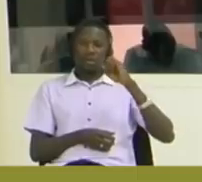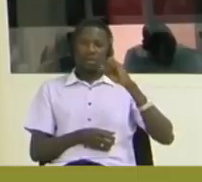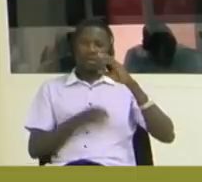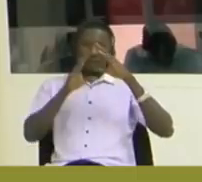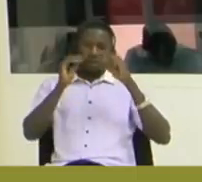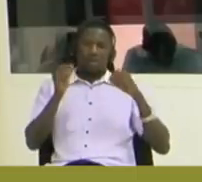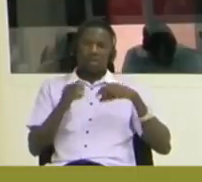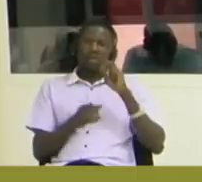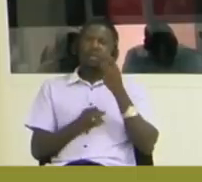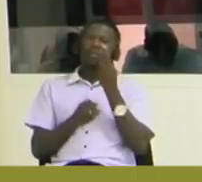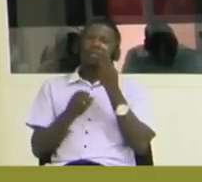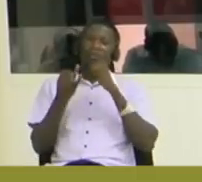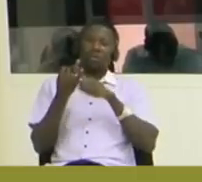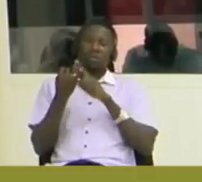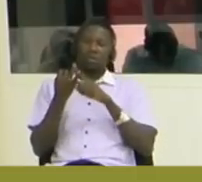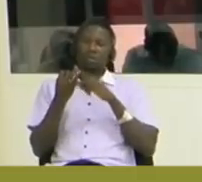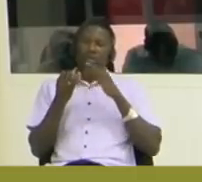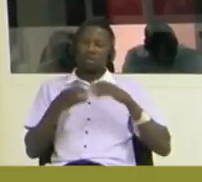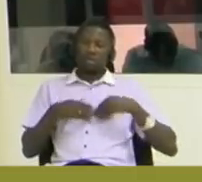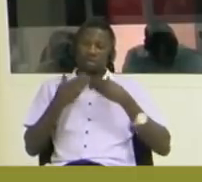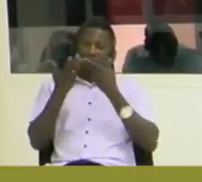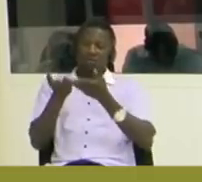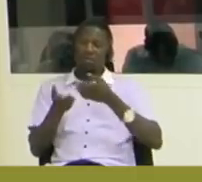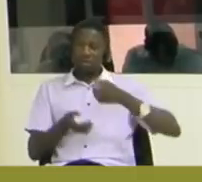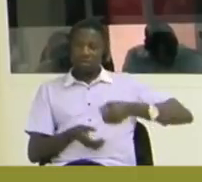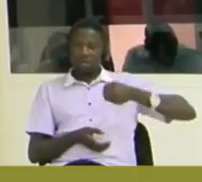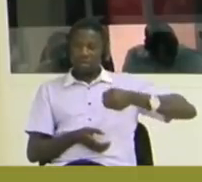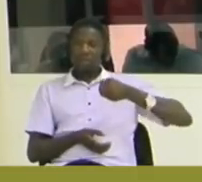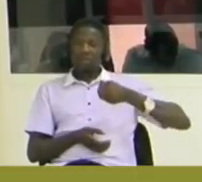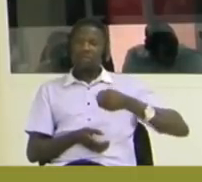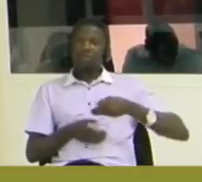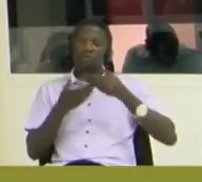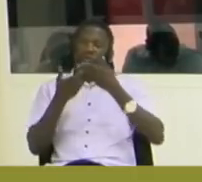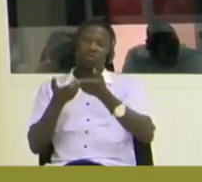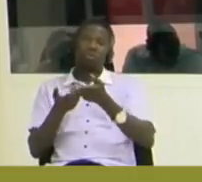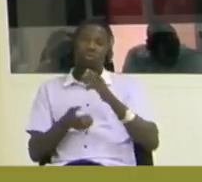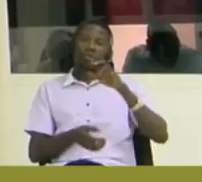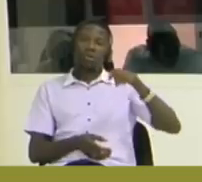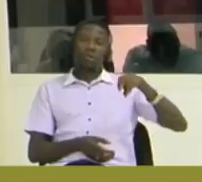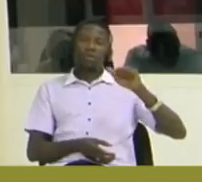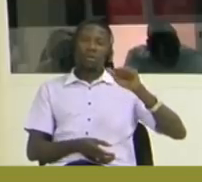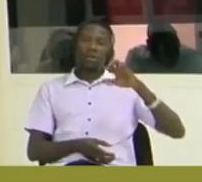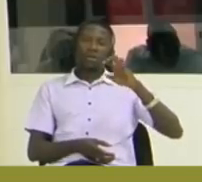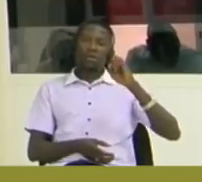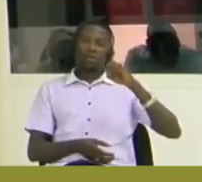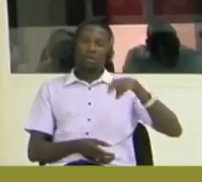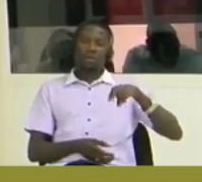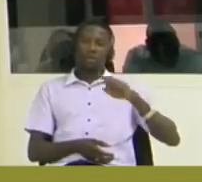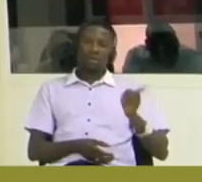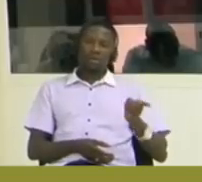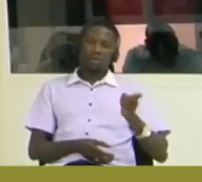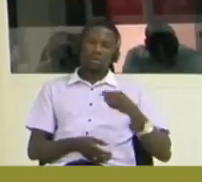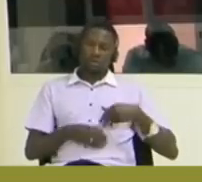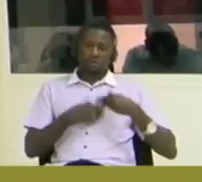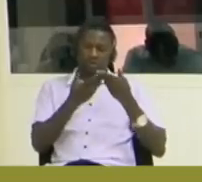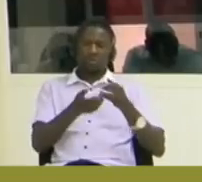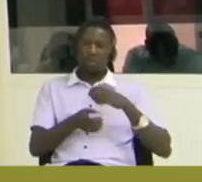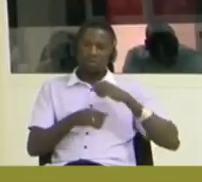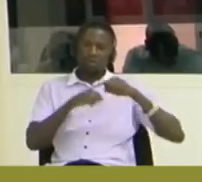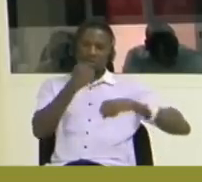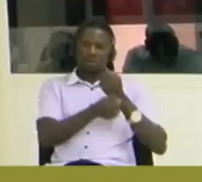secondly, is that I handed over my briefcase to Marong and told him to give it to my wife, according to